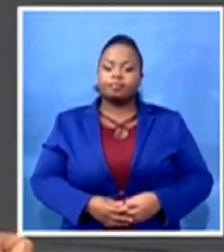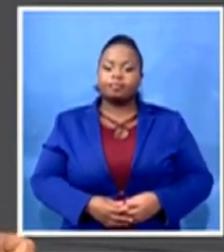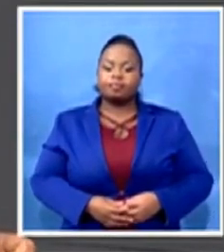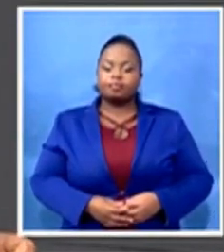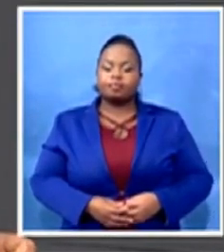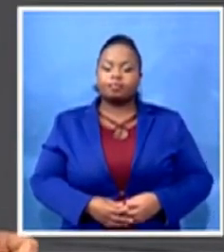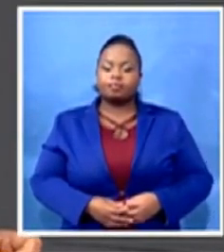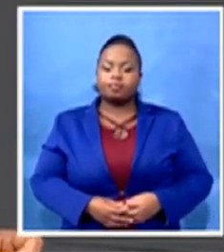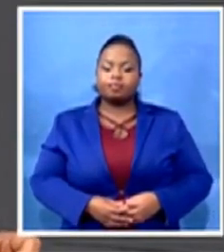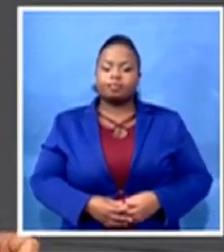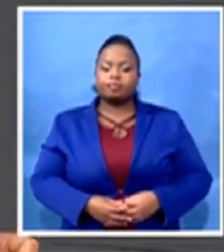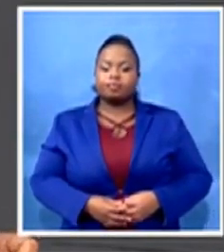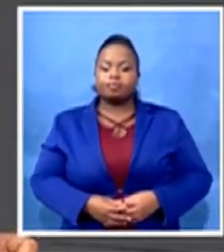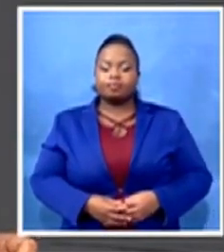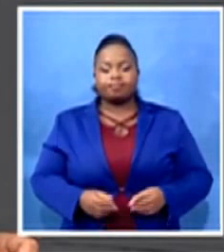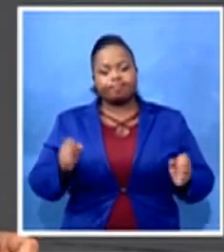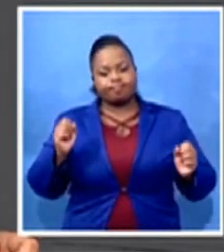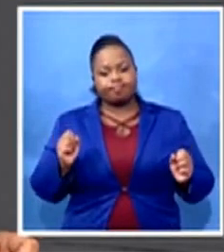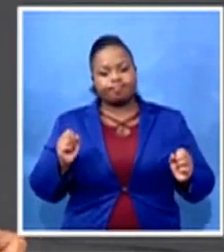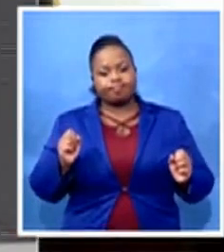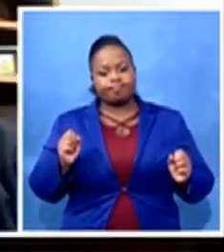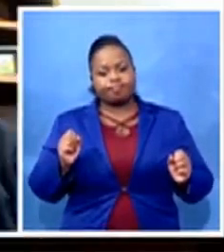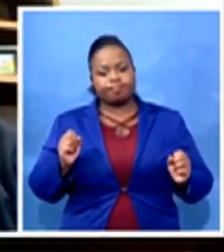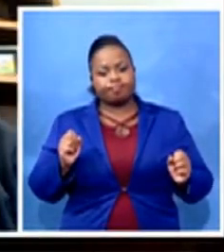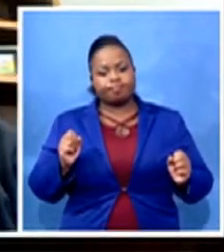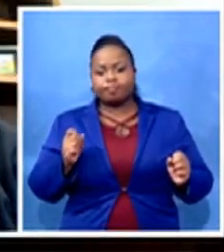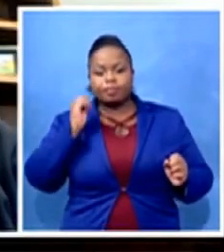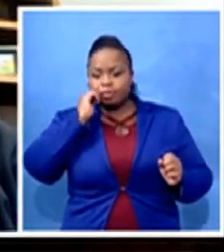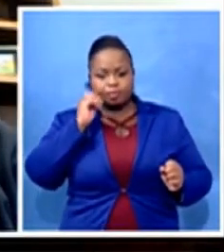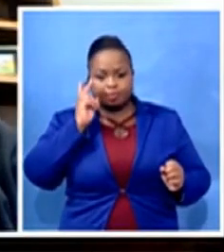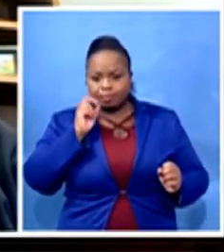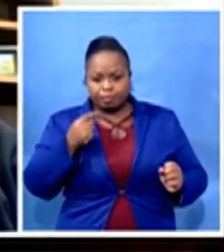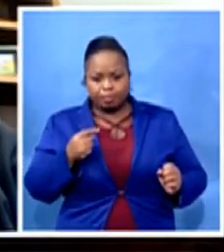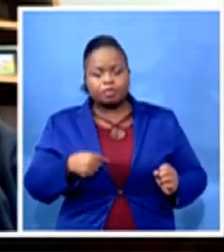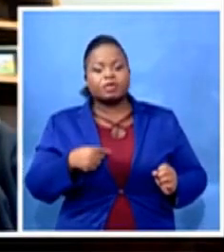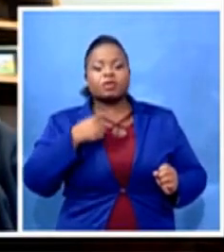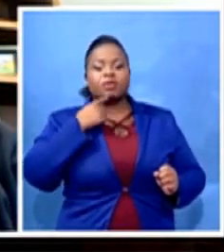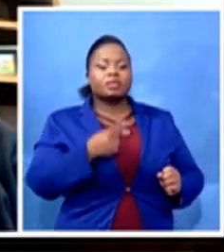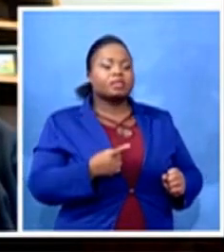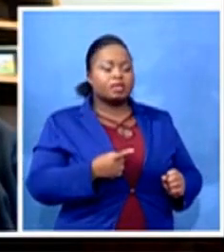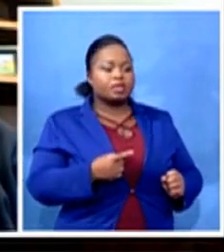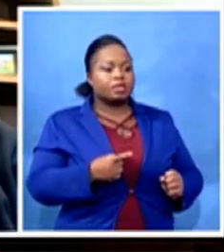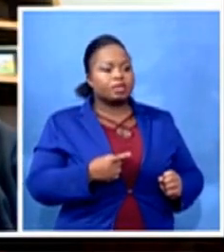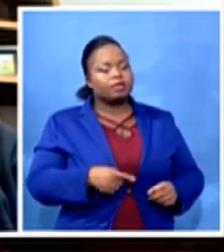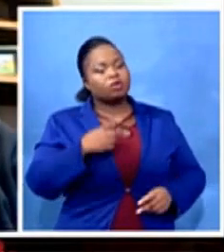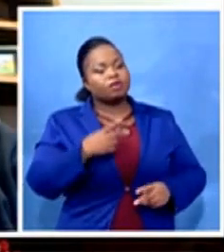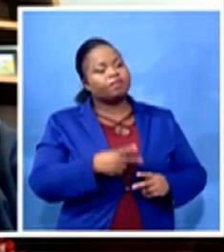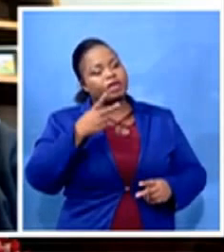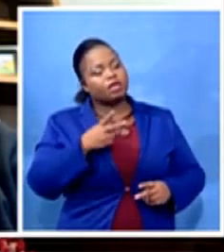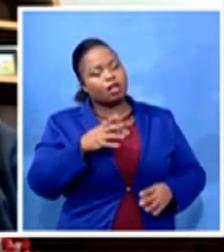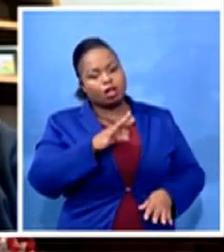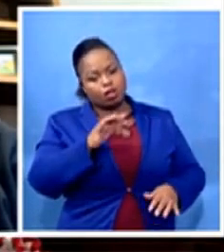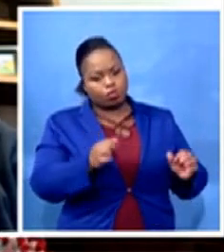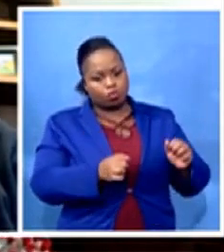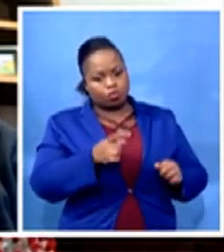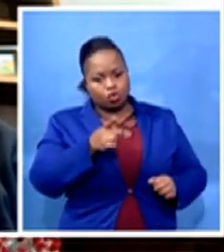All right. Sorry, I couldn't hear you there. Oh, I was asking you, just in finalizing our conversation, to remind our viewers about the importance